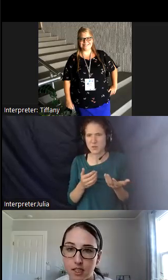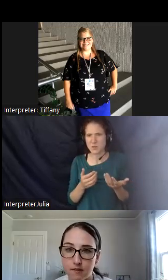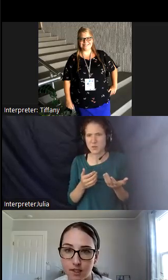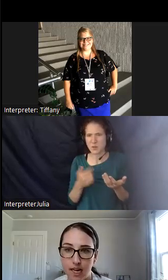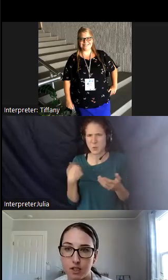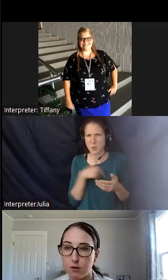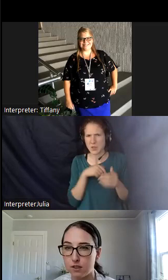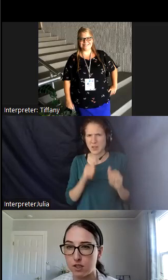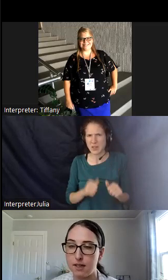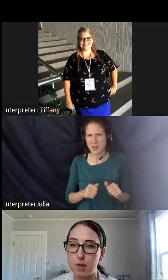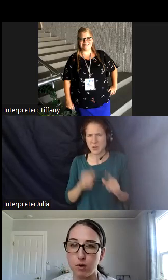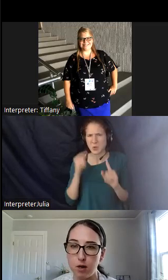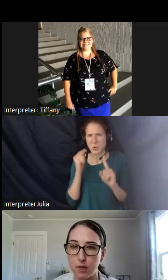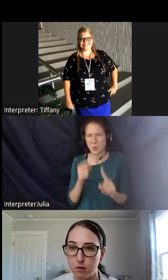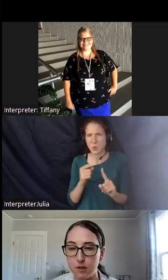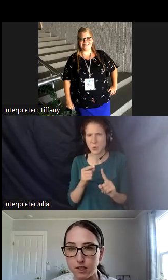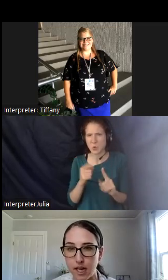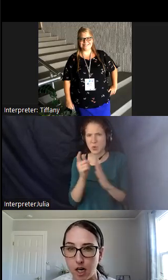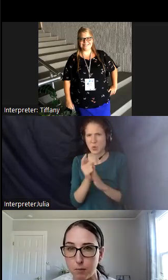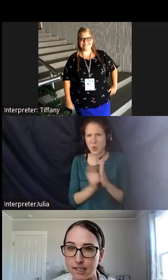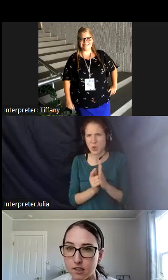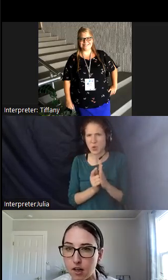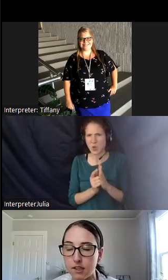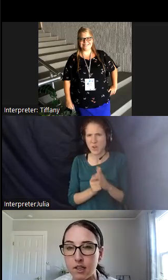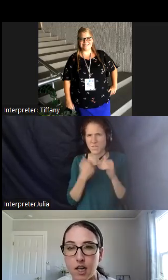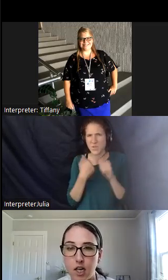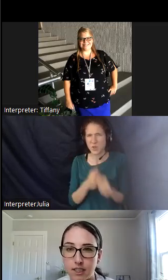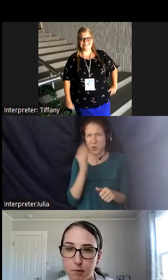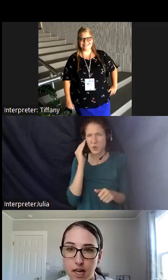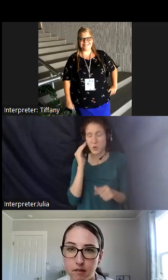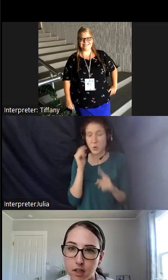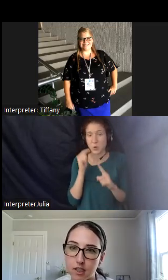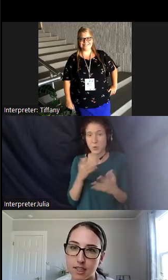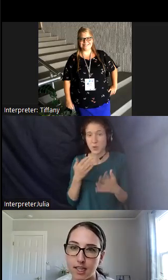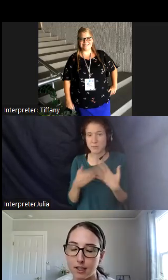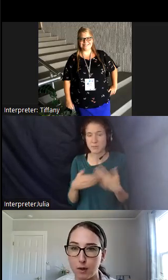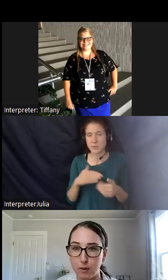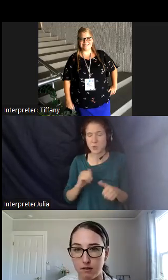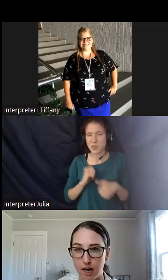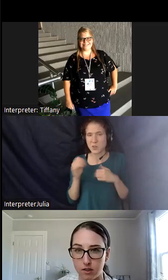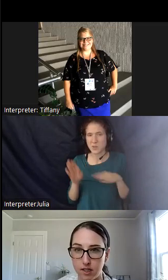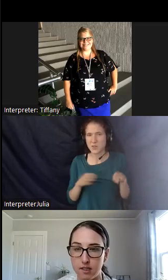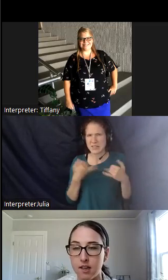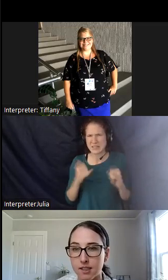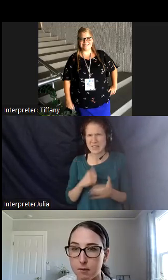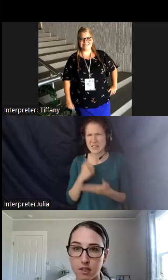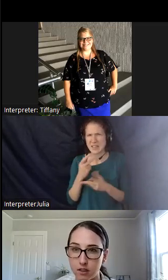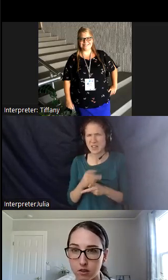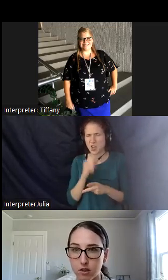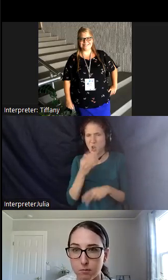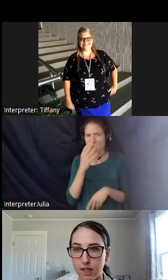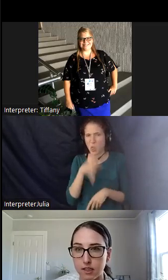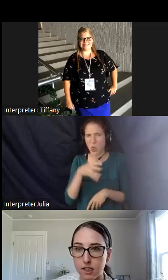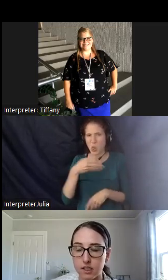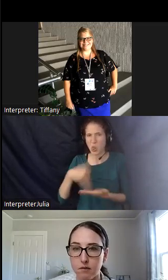to the intent of the statute, which is that people aren't being refused care based on aggressive behaviors, and where we can factor in some of the